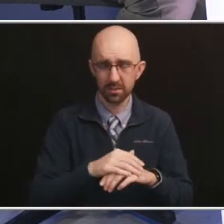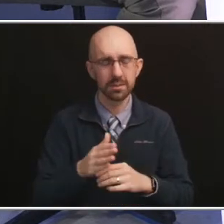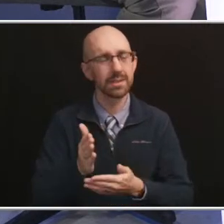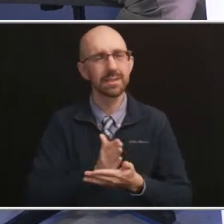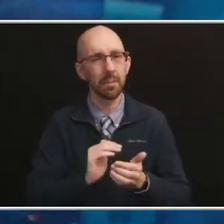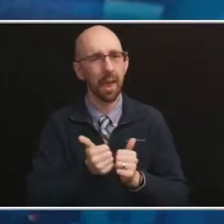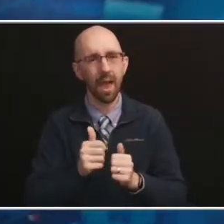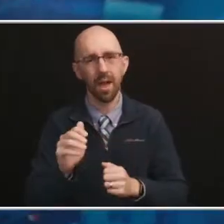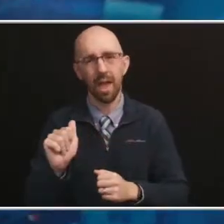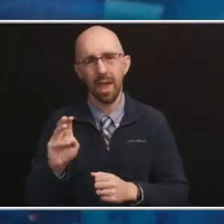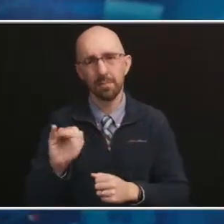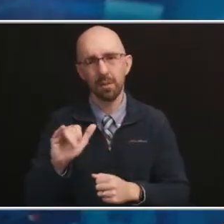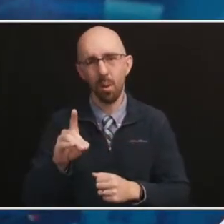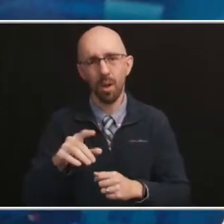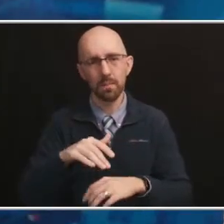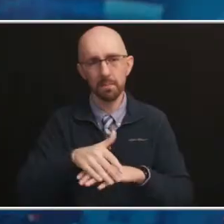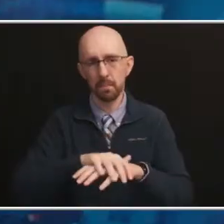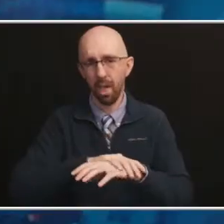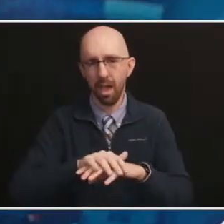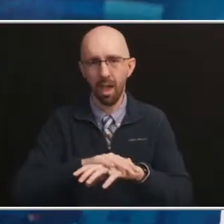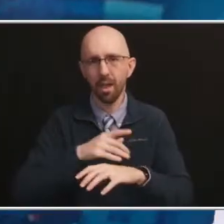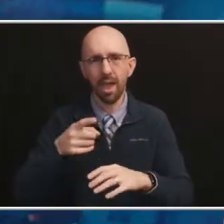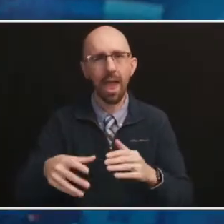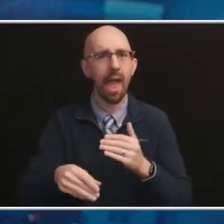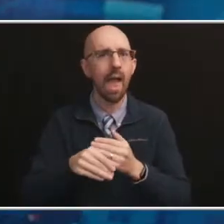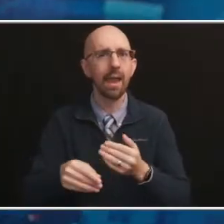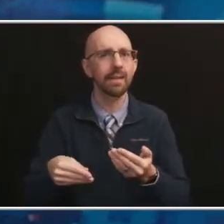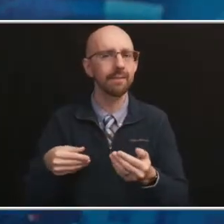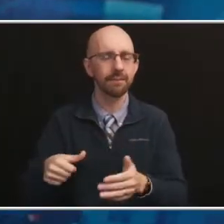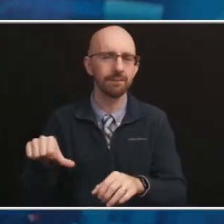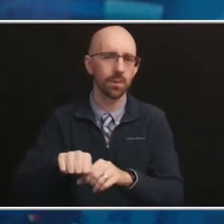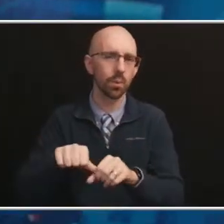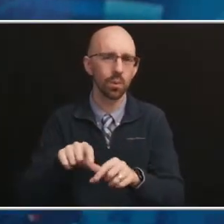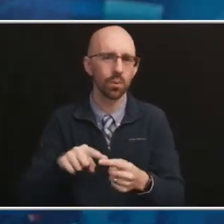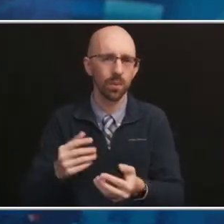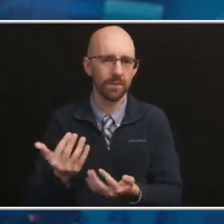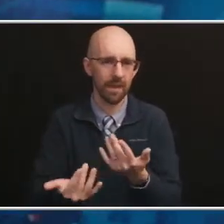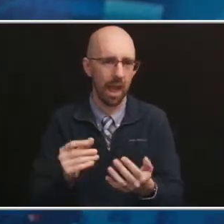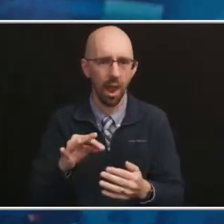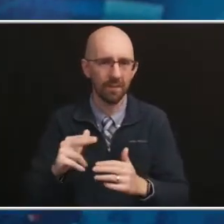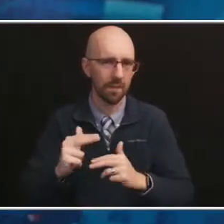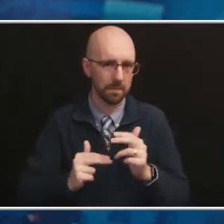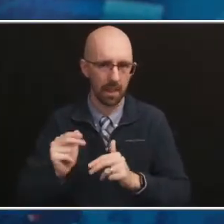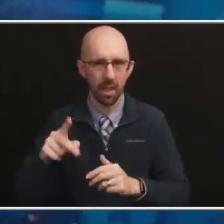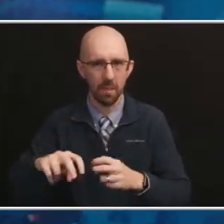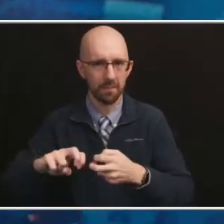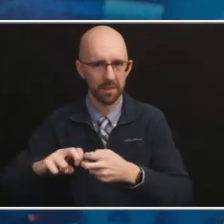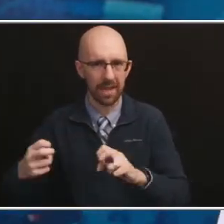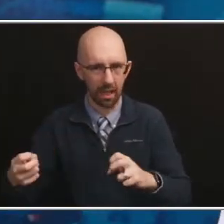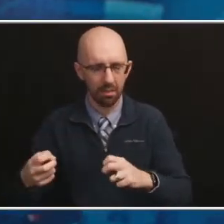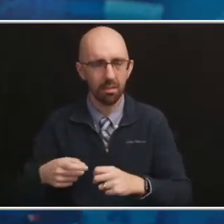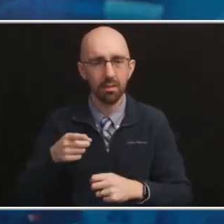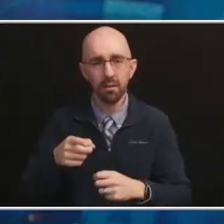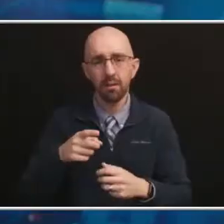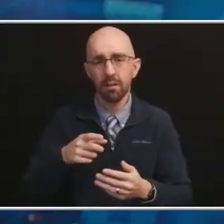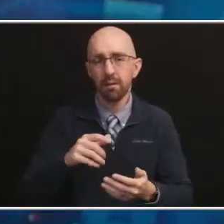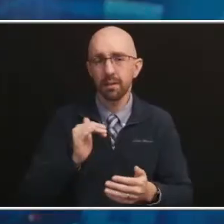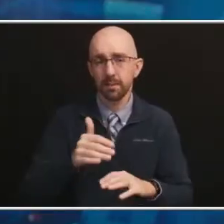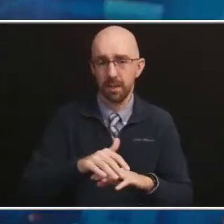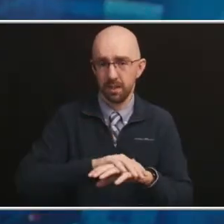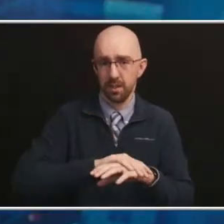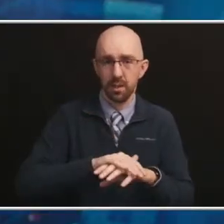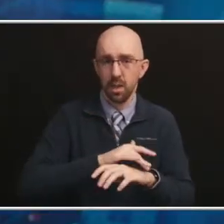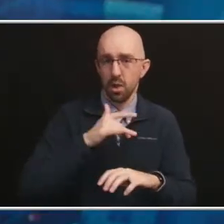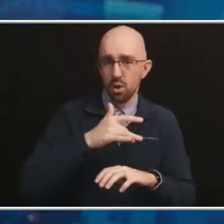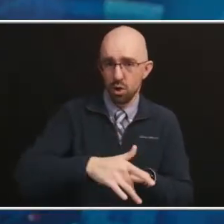are maybe, adding fuel to the fire of the buildup of the tangles. Shoot. Okay. Amyloid plaques appear to come early in the tangles and